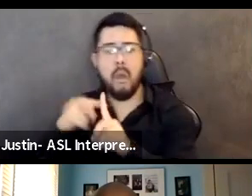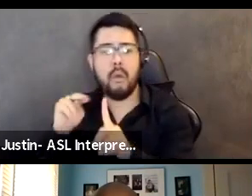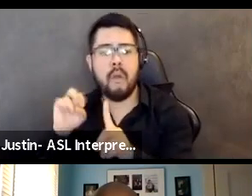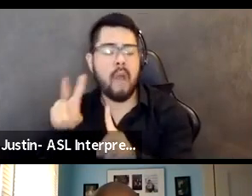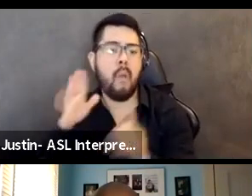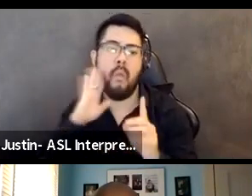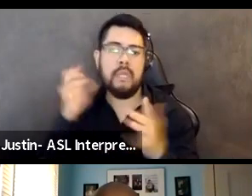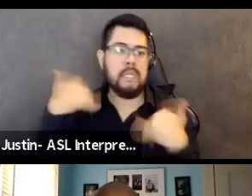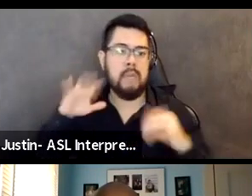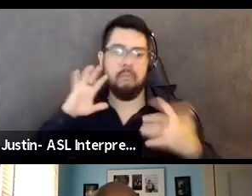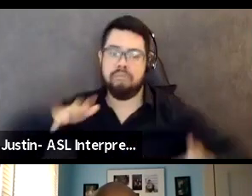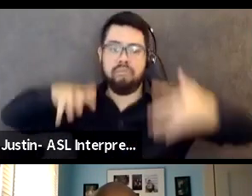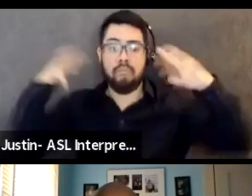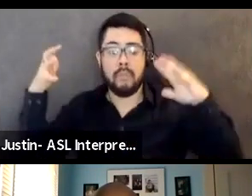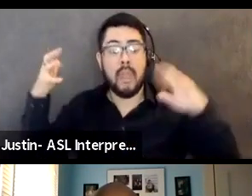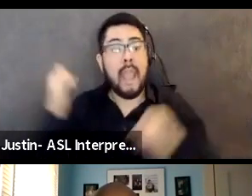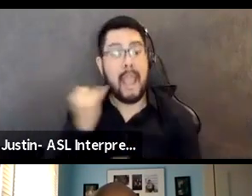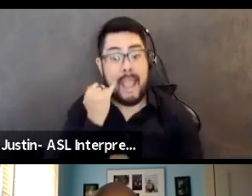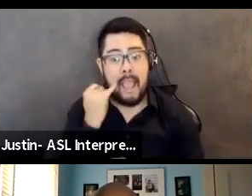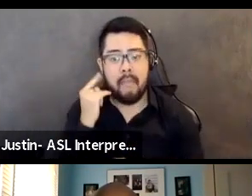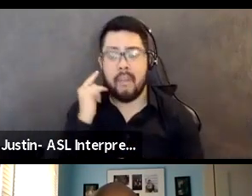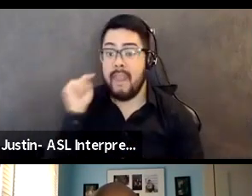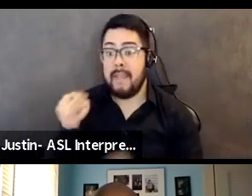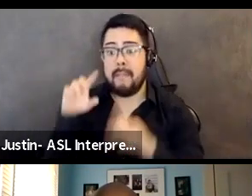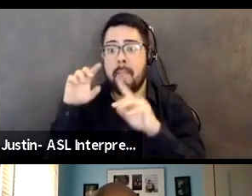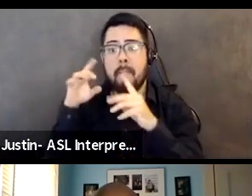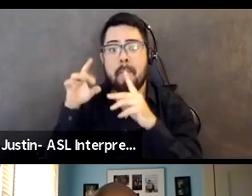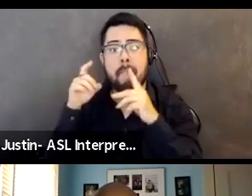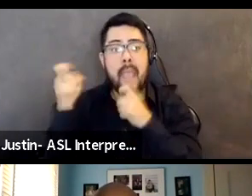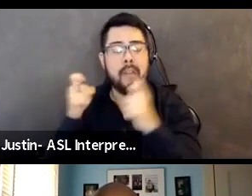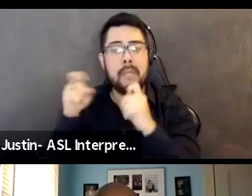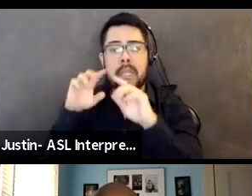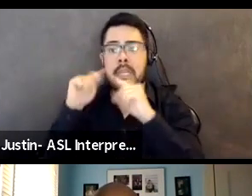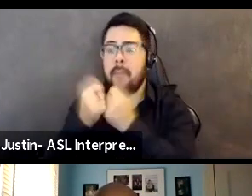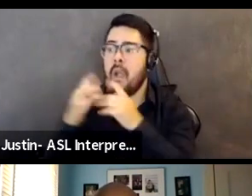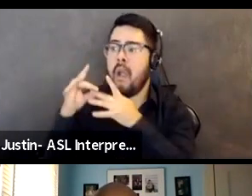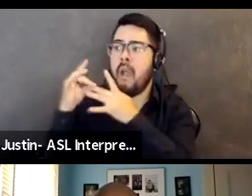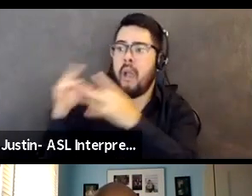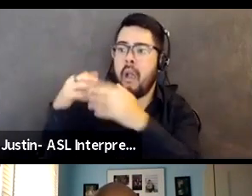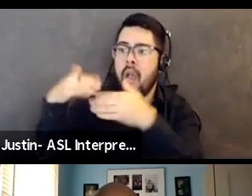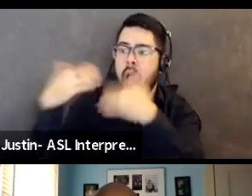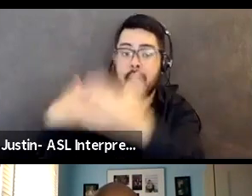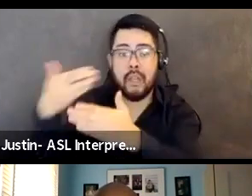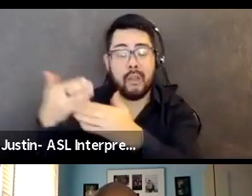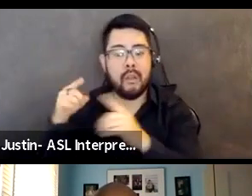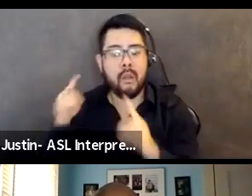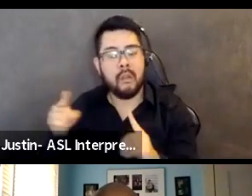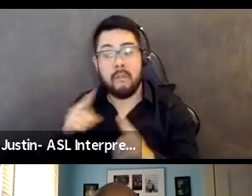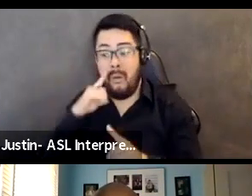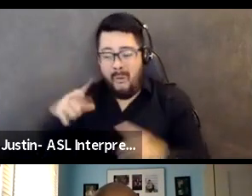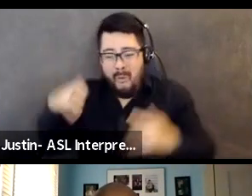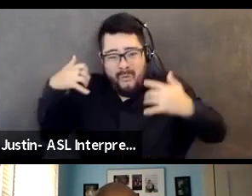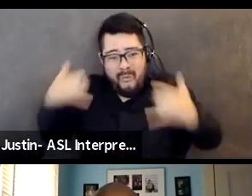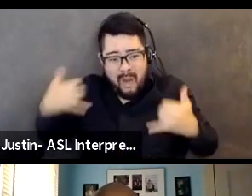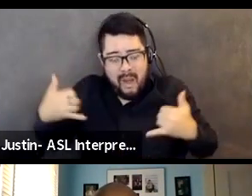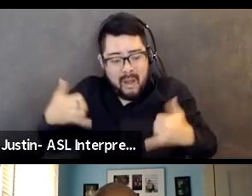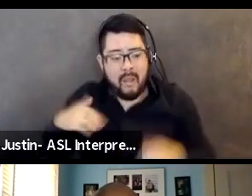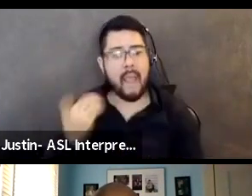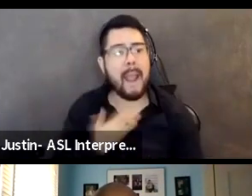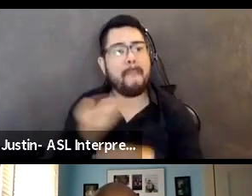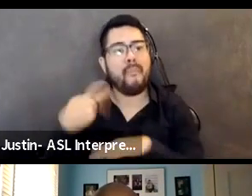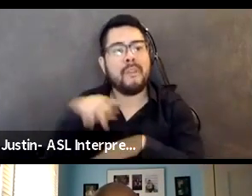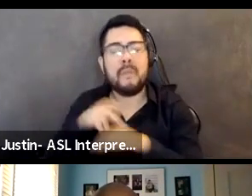disaster if you leave this management team in place in this district at this moment our principal need